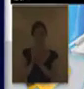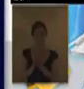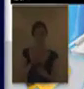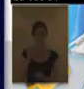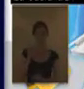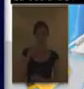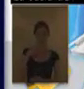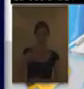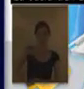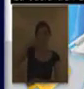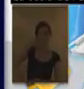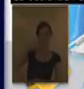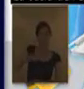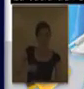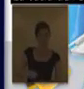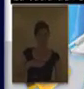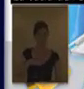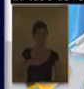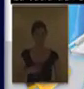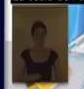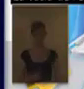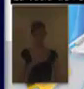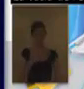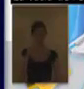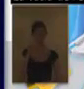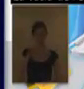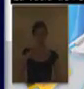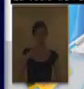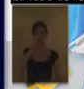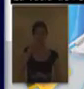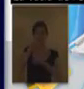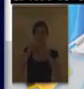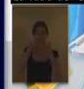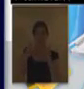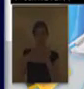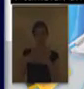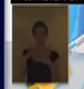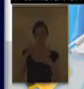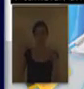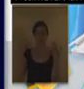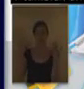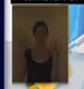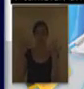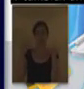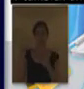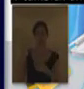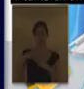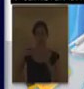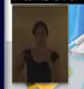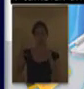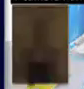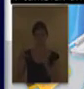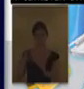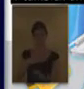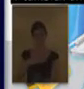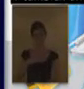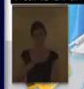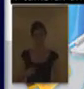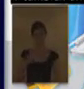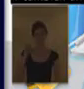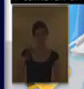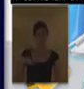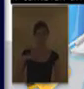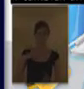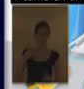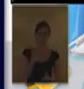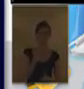redial, hang up, answer, and also a fan and a heater to switch them on and off.